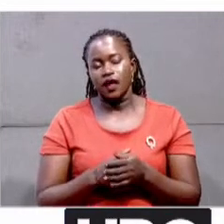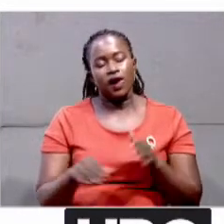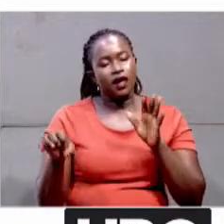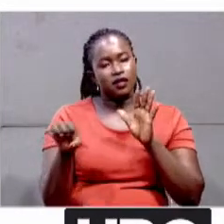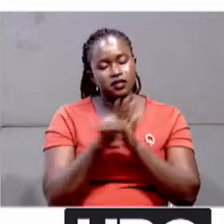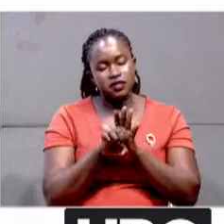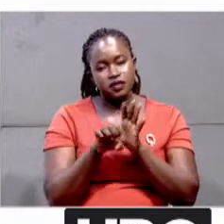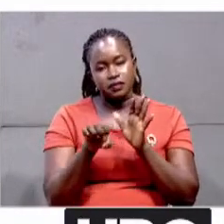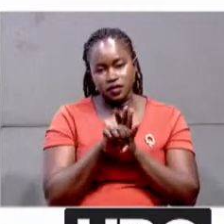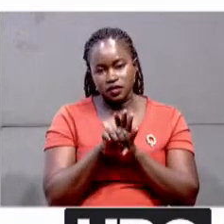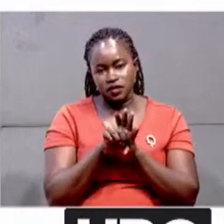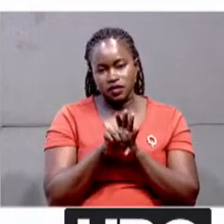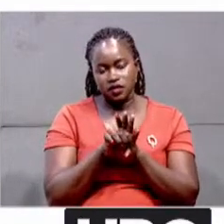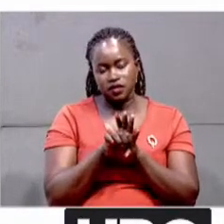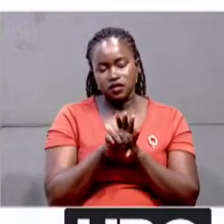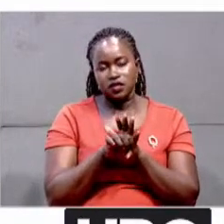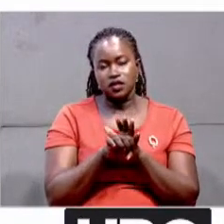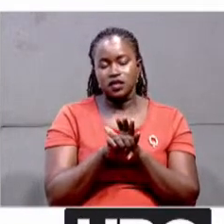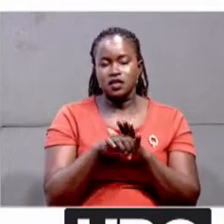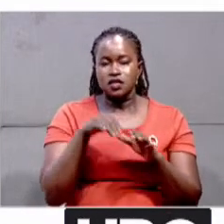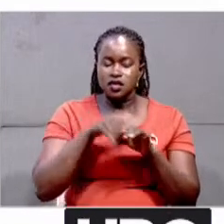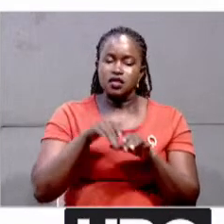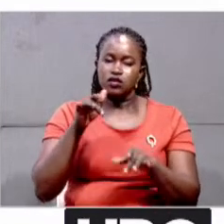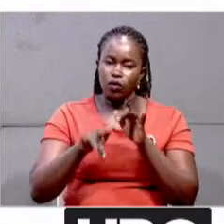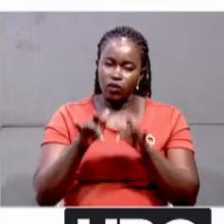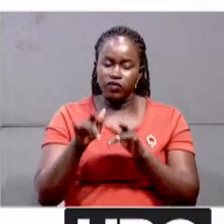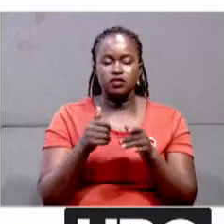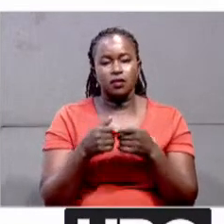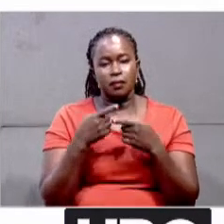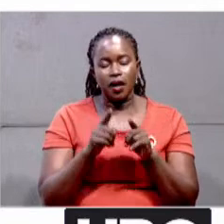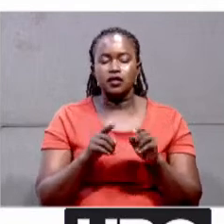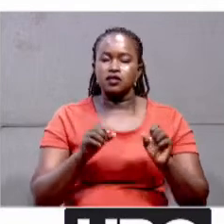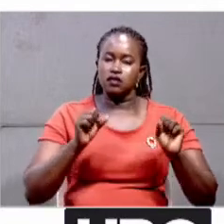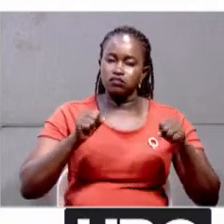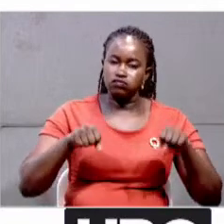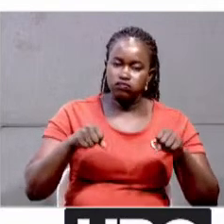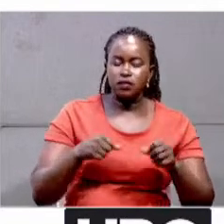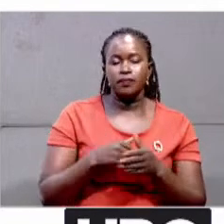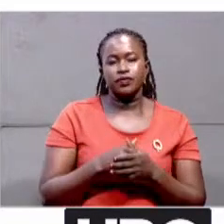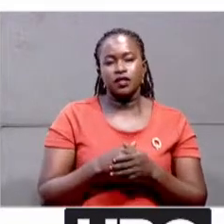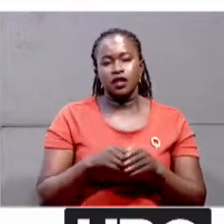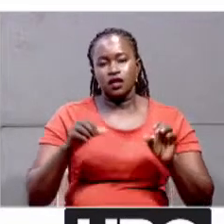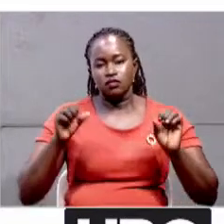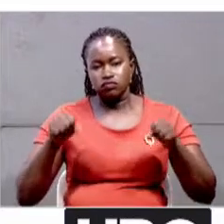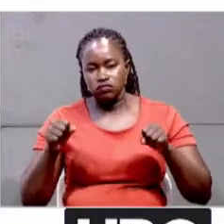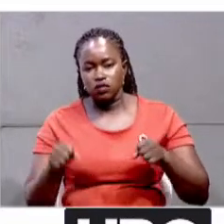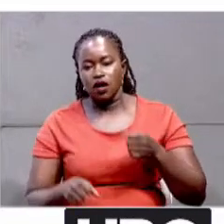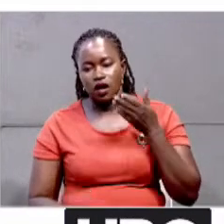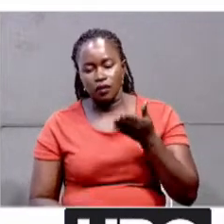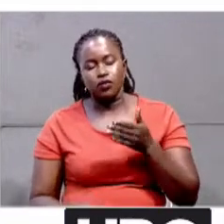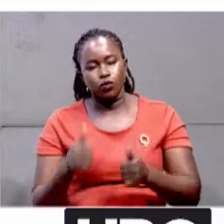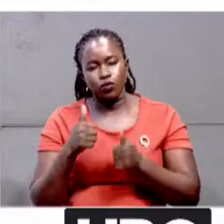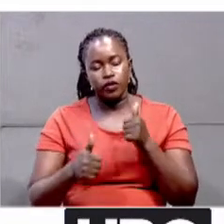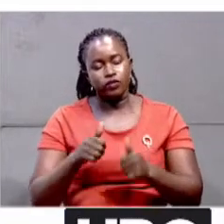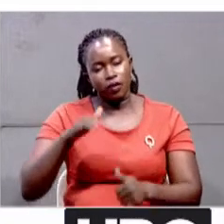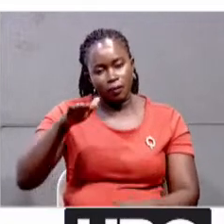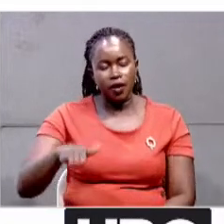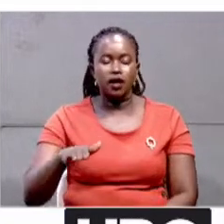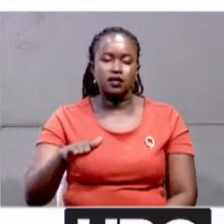offices that were exhibits. But the motorcycles, motor vehicles that were parked